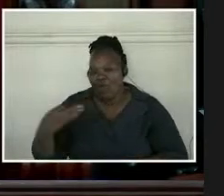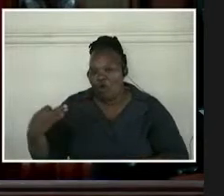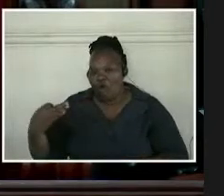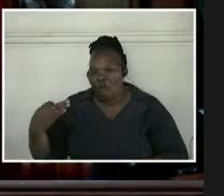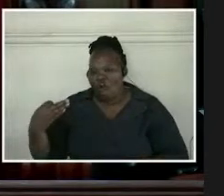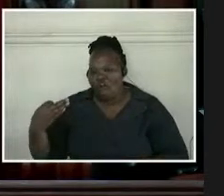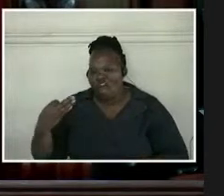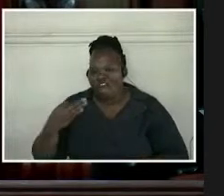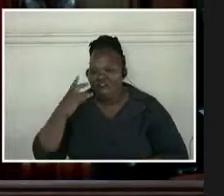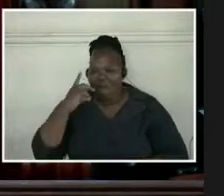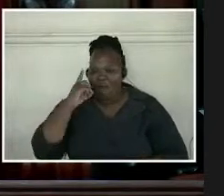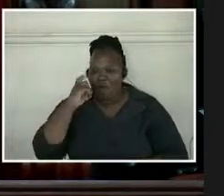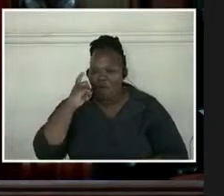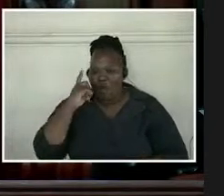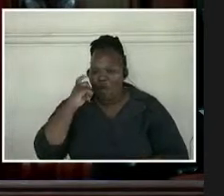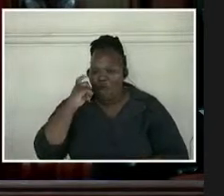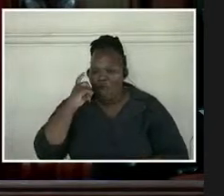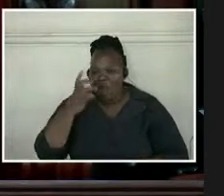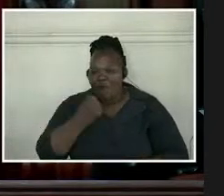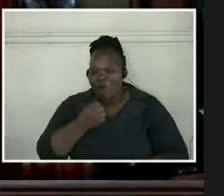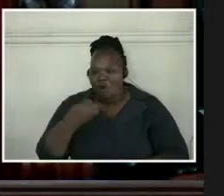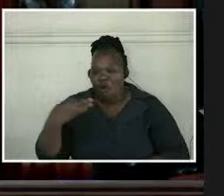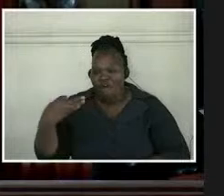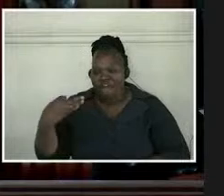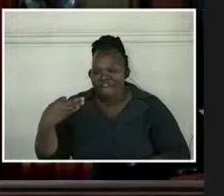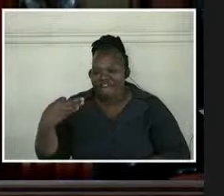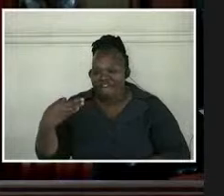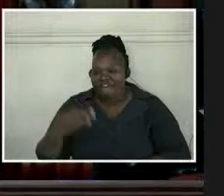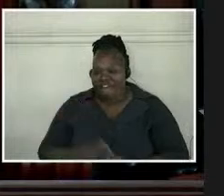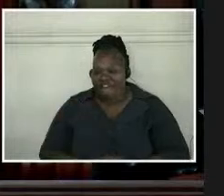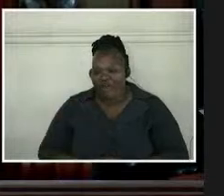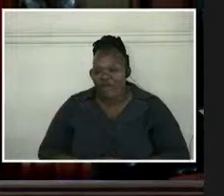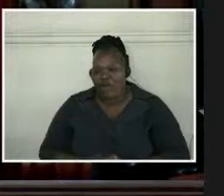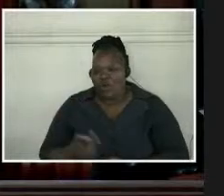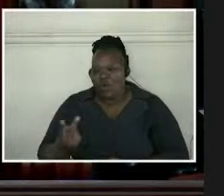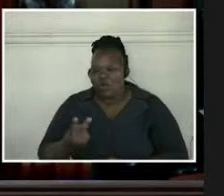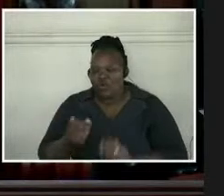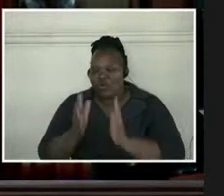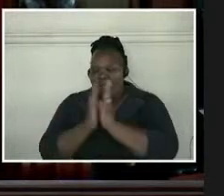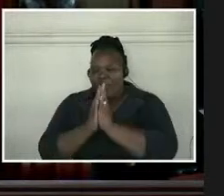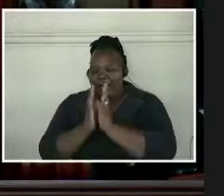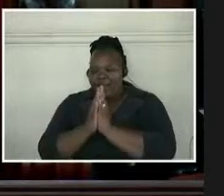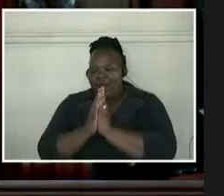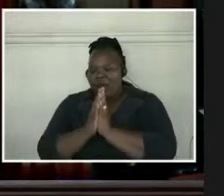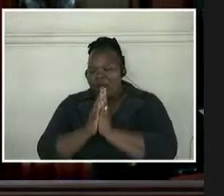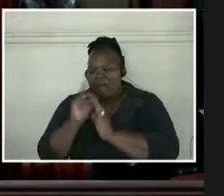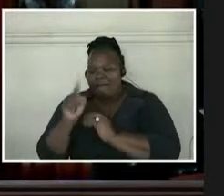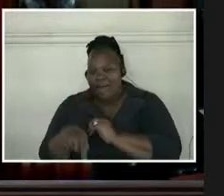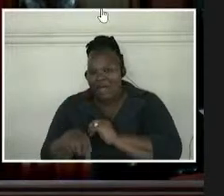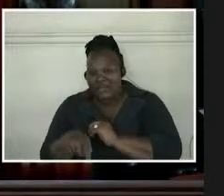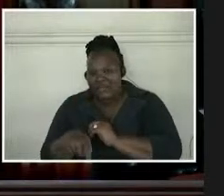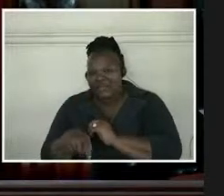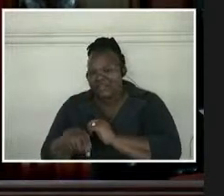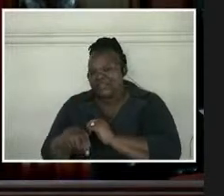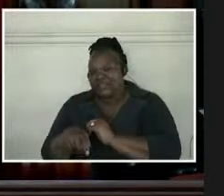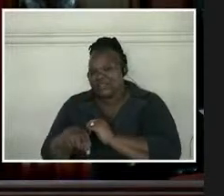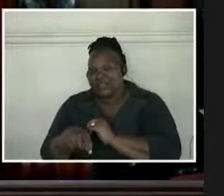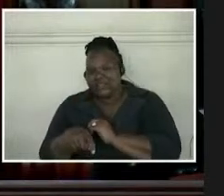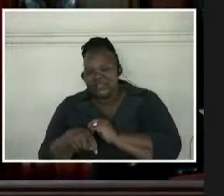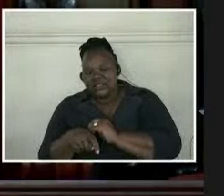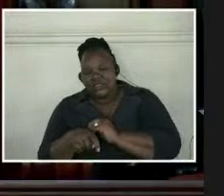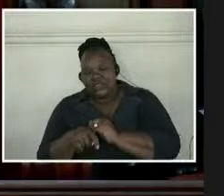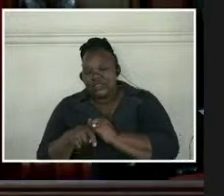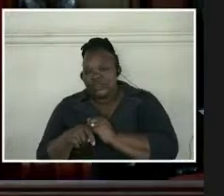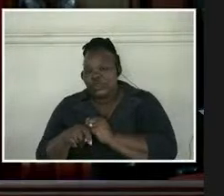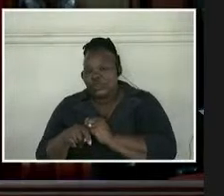their cameras at all times also members are requested to take all the reasonable measures